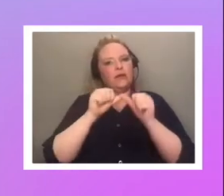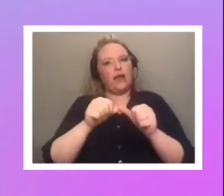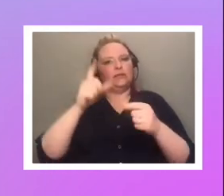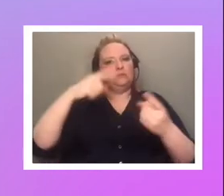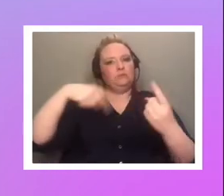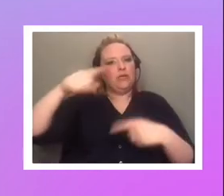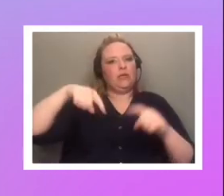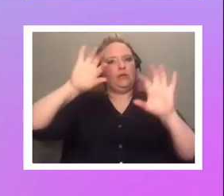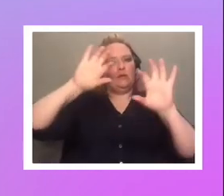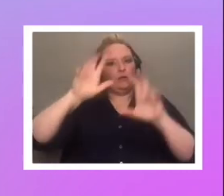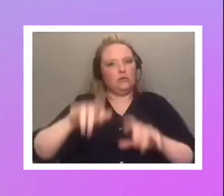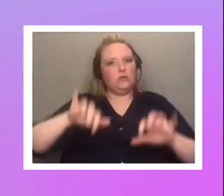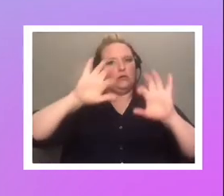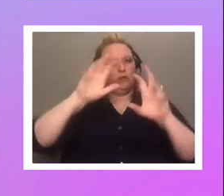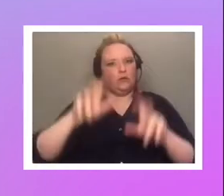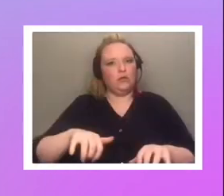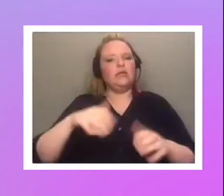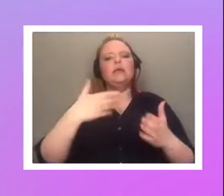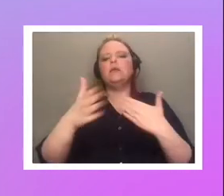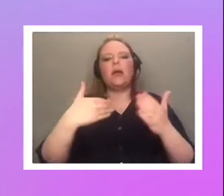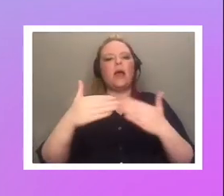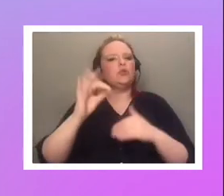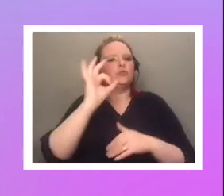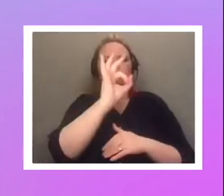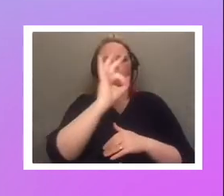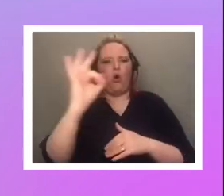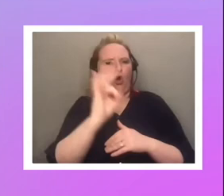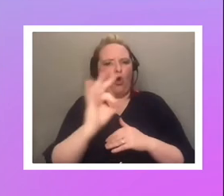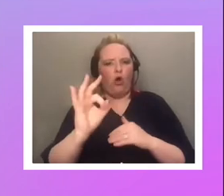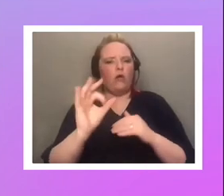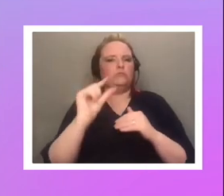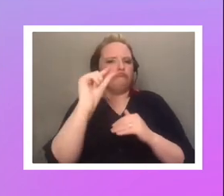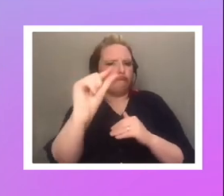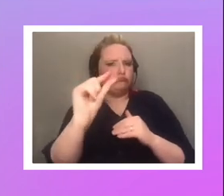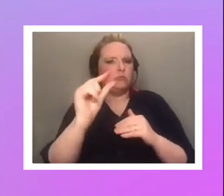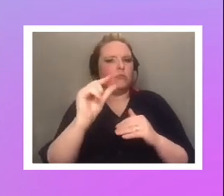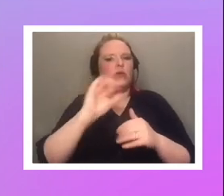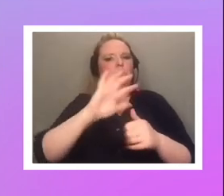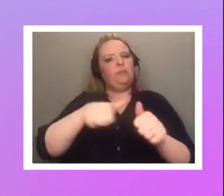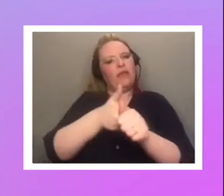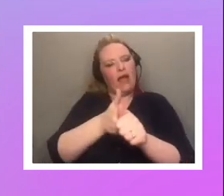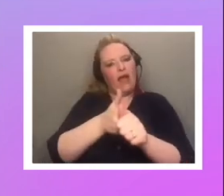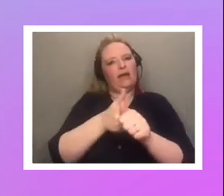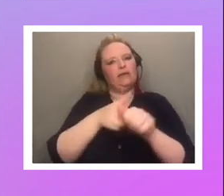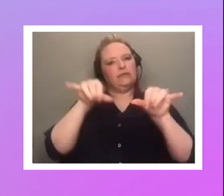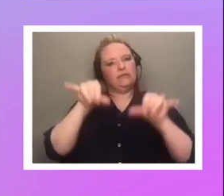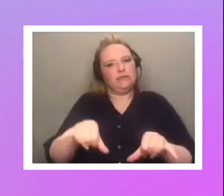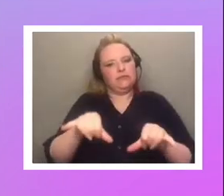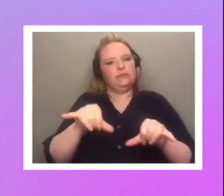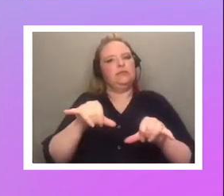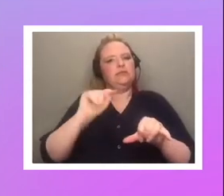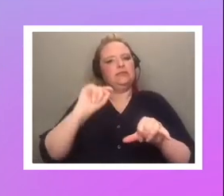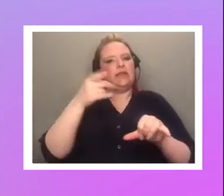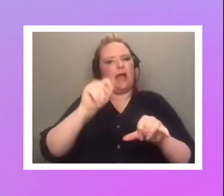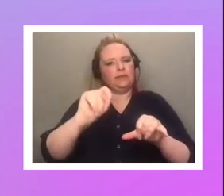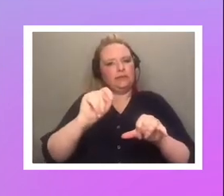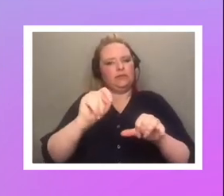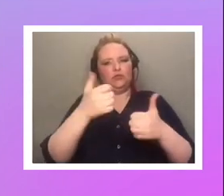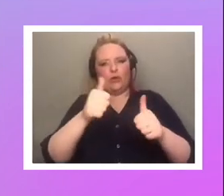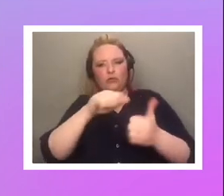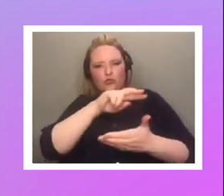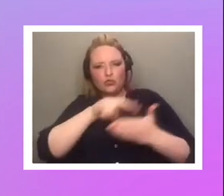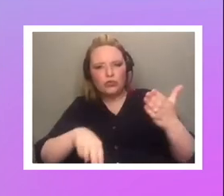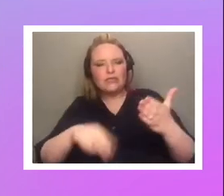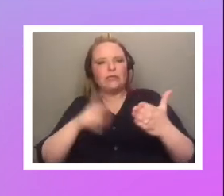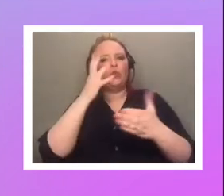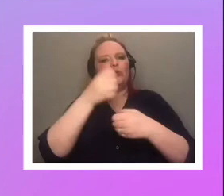of those stars, even though they're small, especially because they're right behind static, unmoving text that you're trying to read,